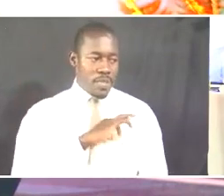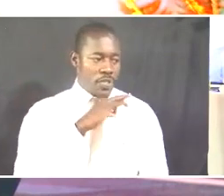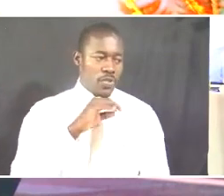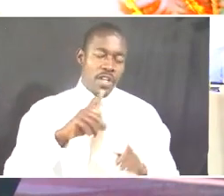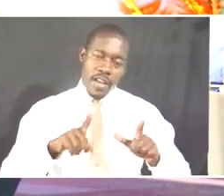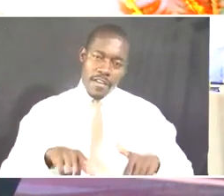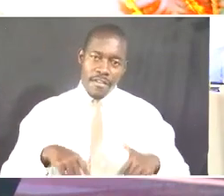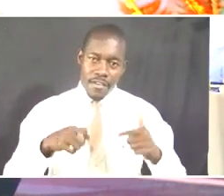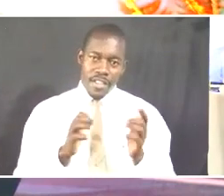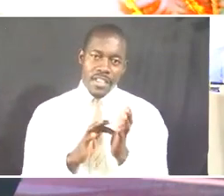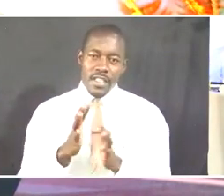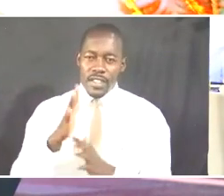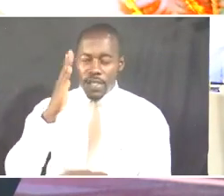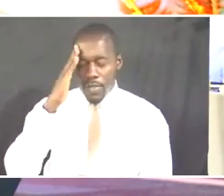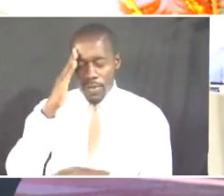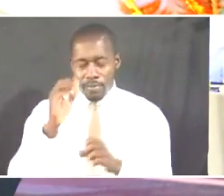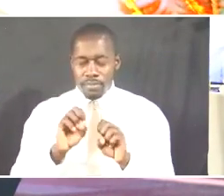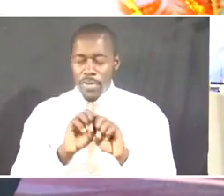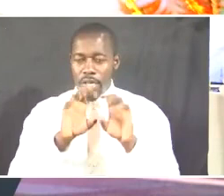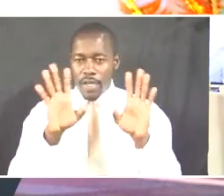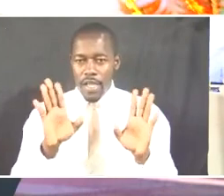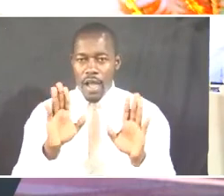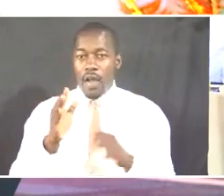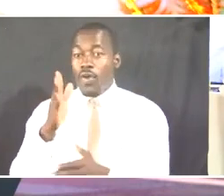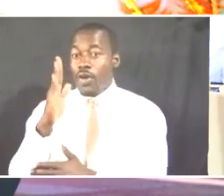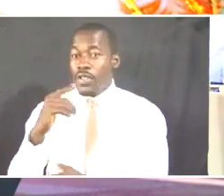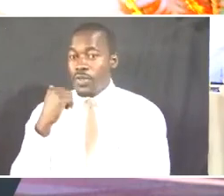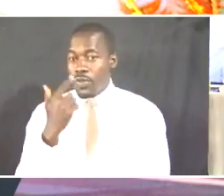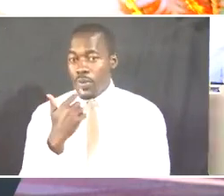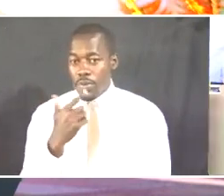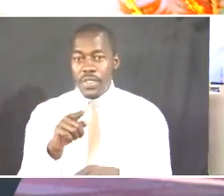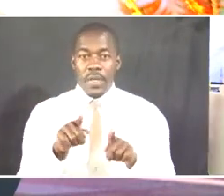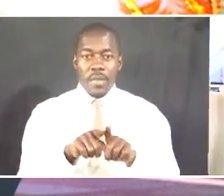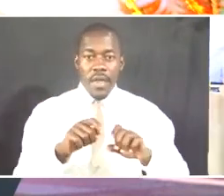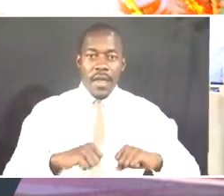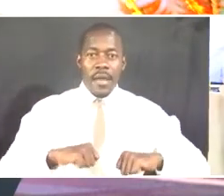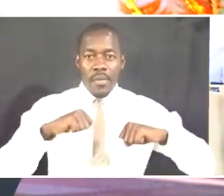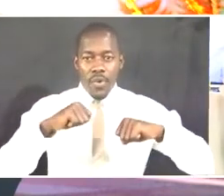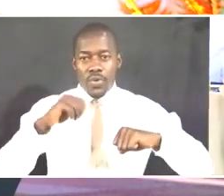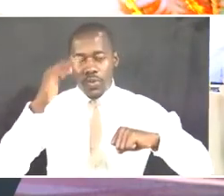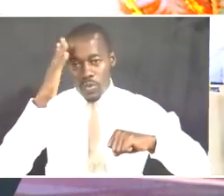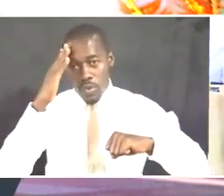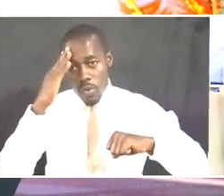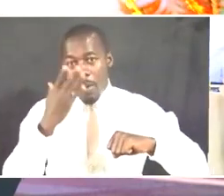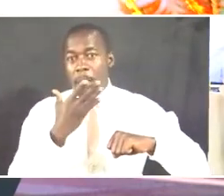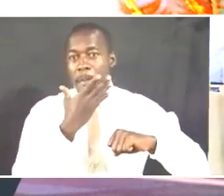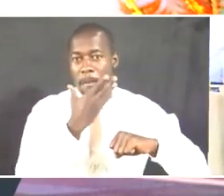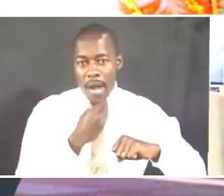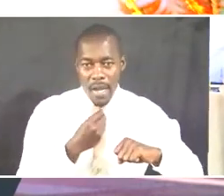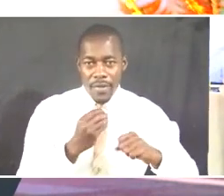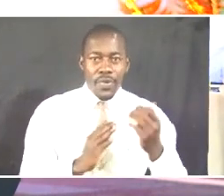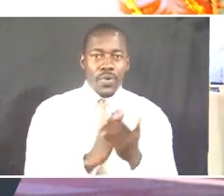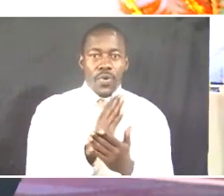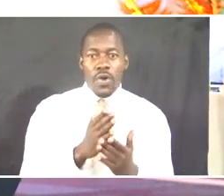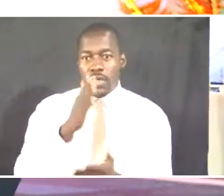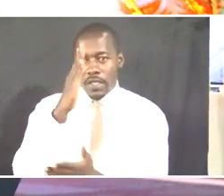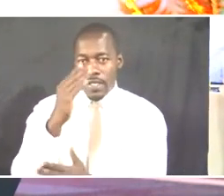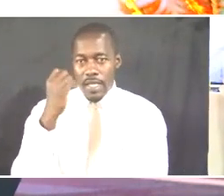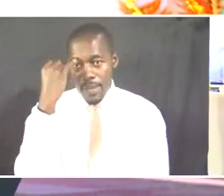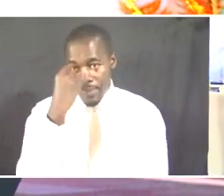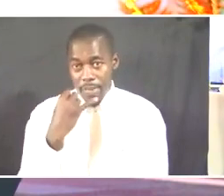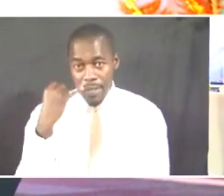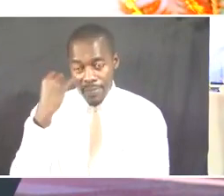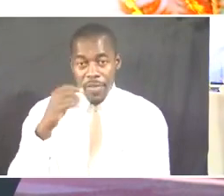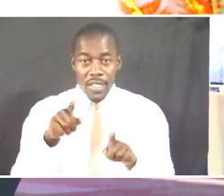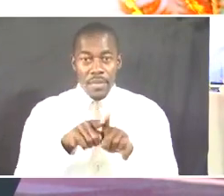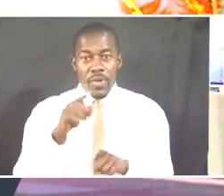Jesus was able to know who God is. As Ella said, he was able to restore man in God's image. He was able to know